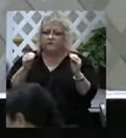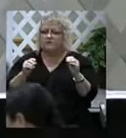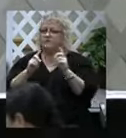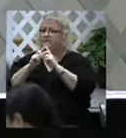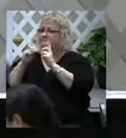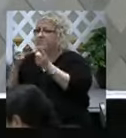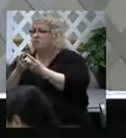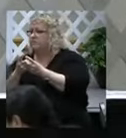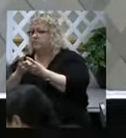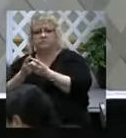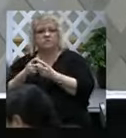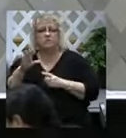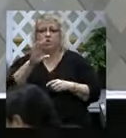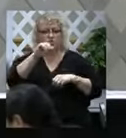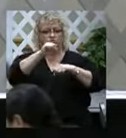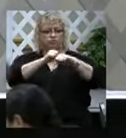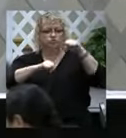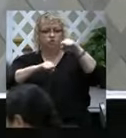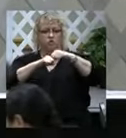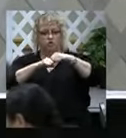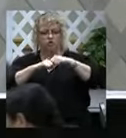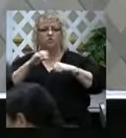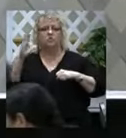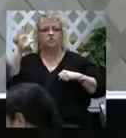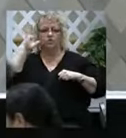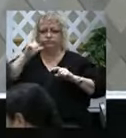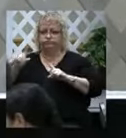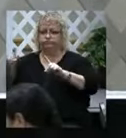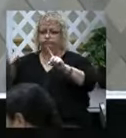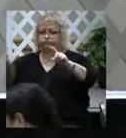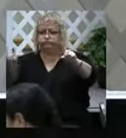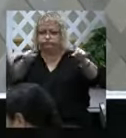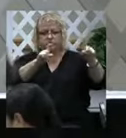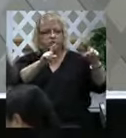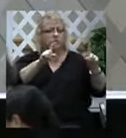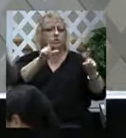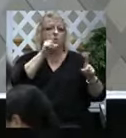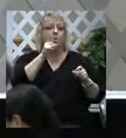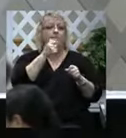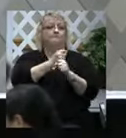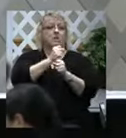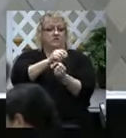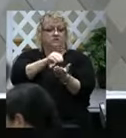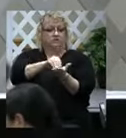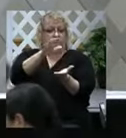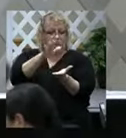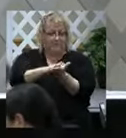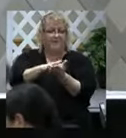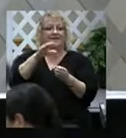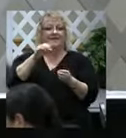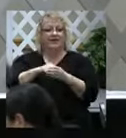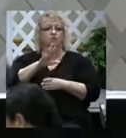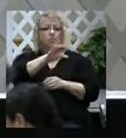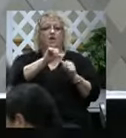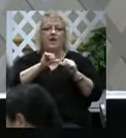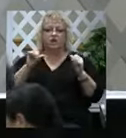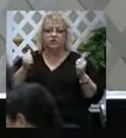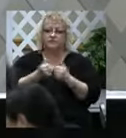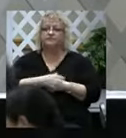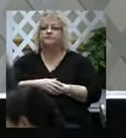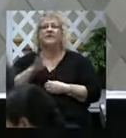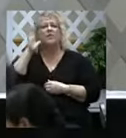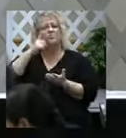department, however you define your structure, is going around knocking on doors. Anybody who produces documentation. I'll talk